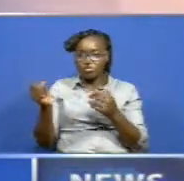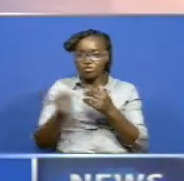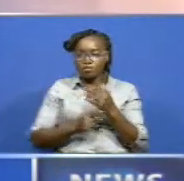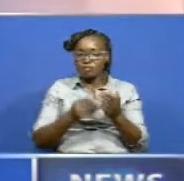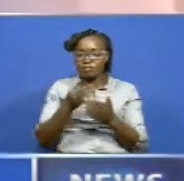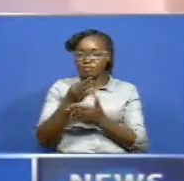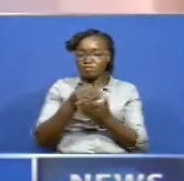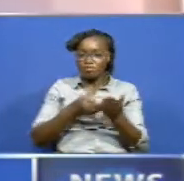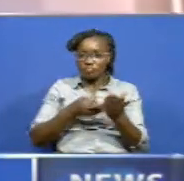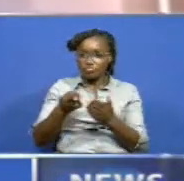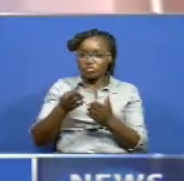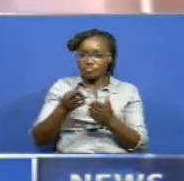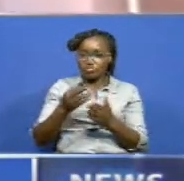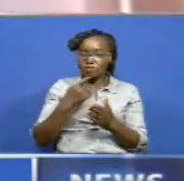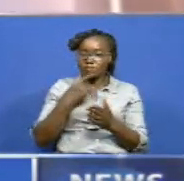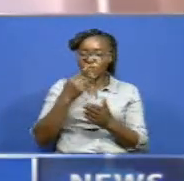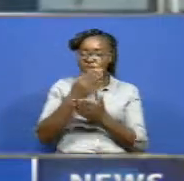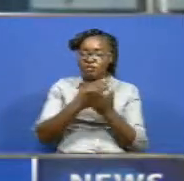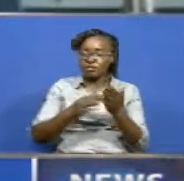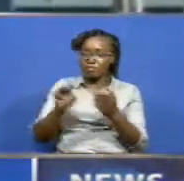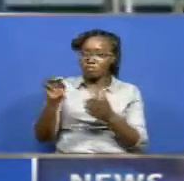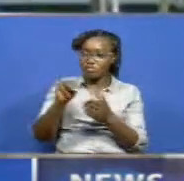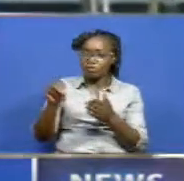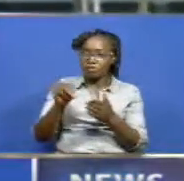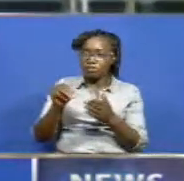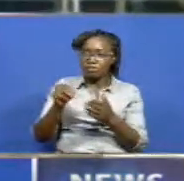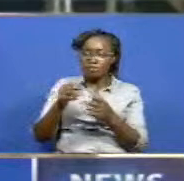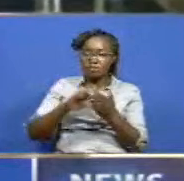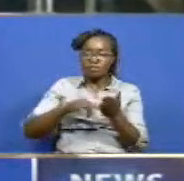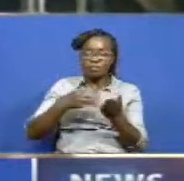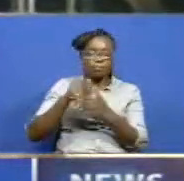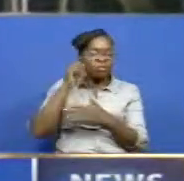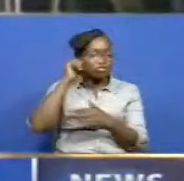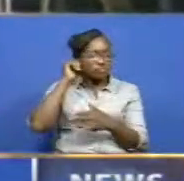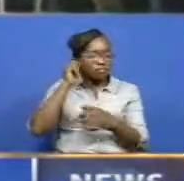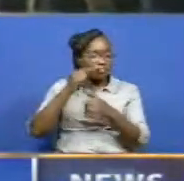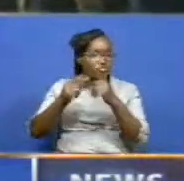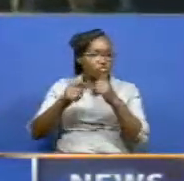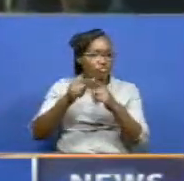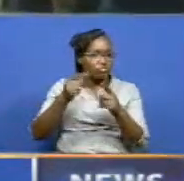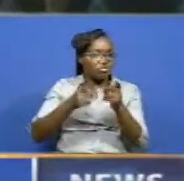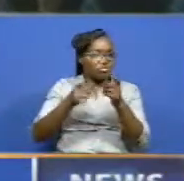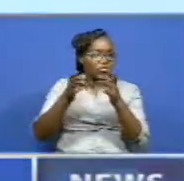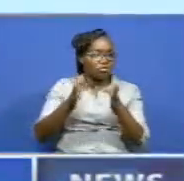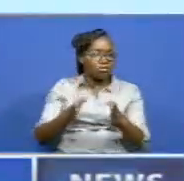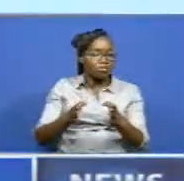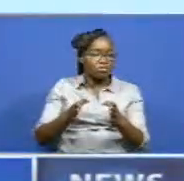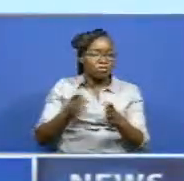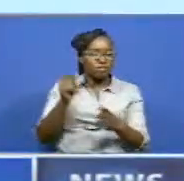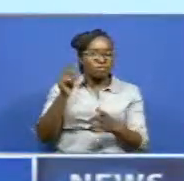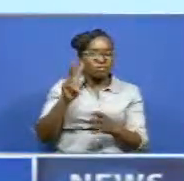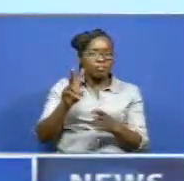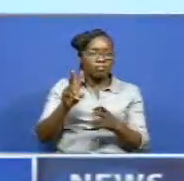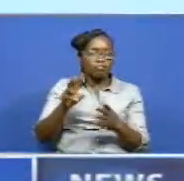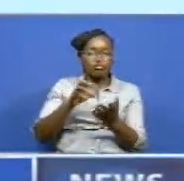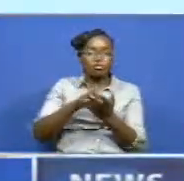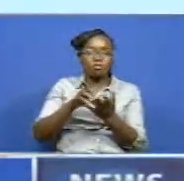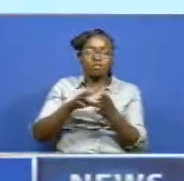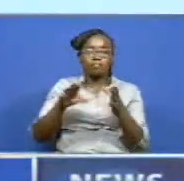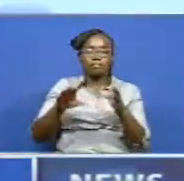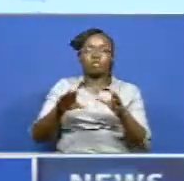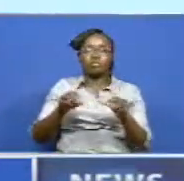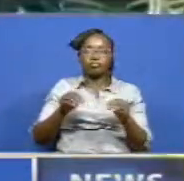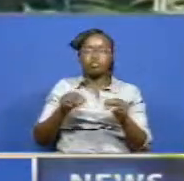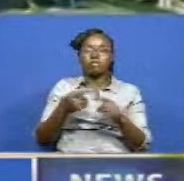$500,000 shillings for non-compliance with the programming standards. According to the regulator, the TV station acknowledged the mistake but failed